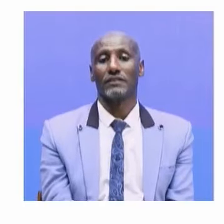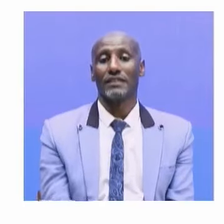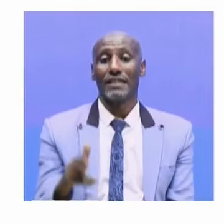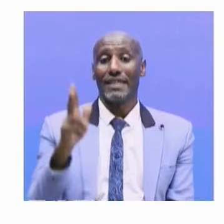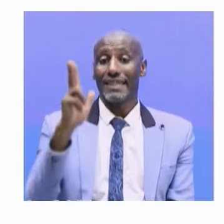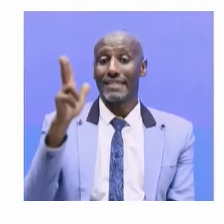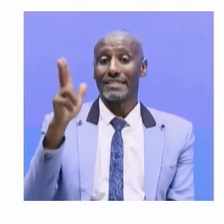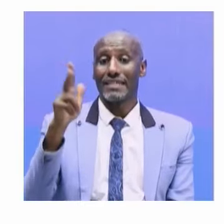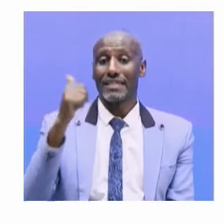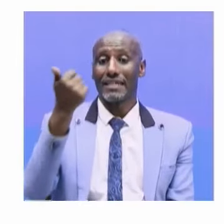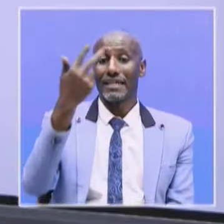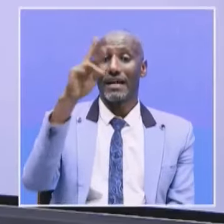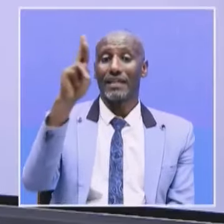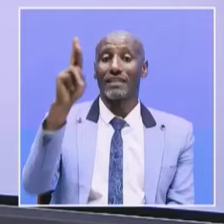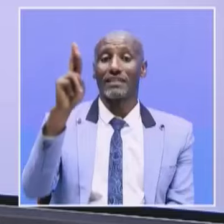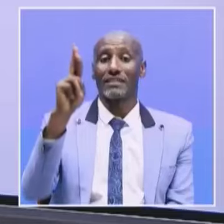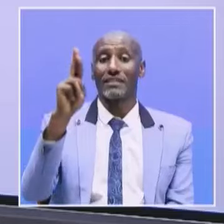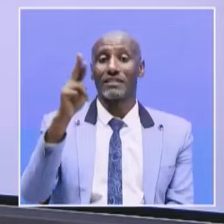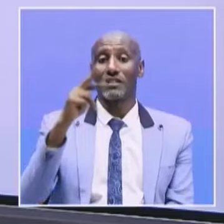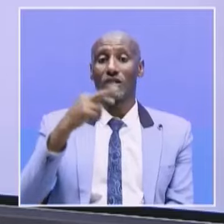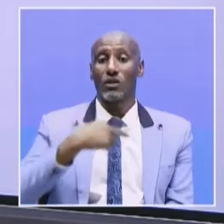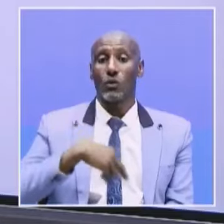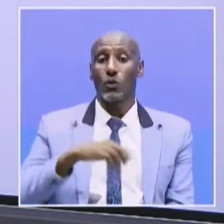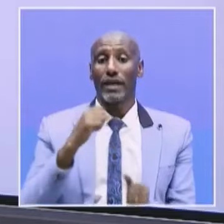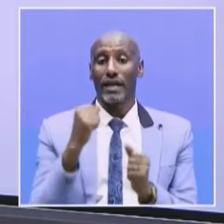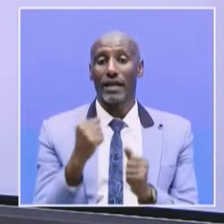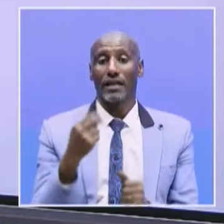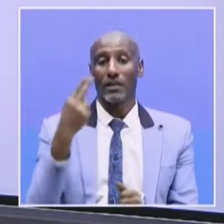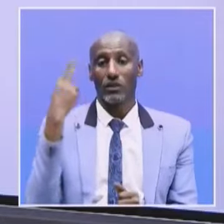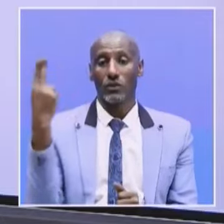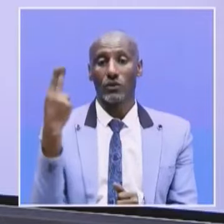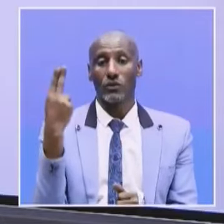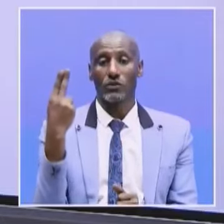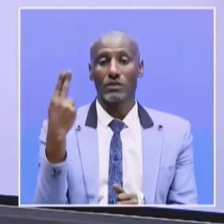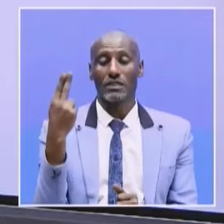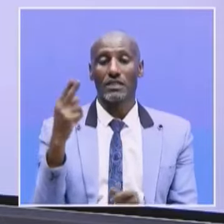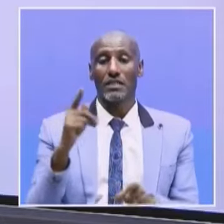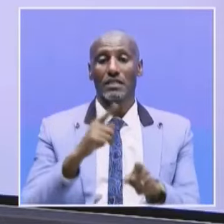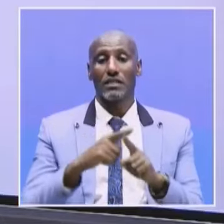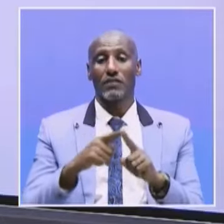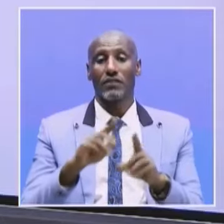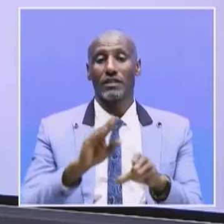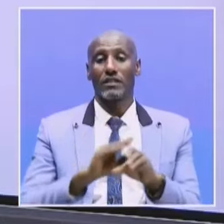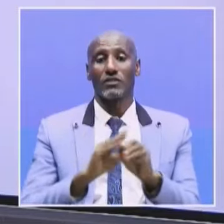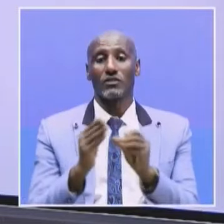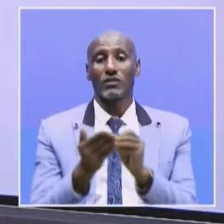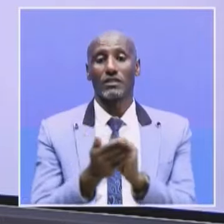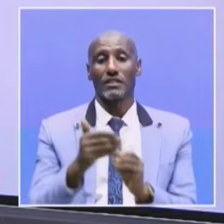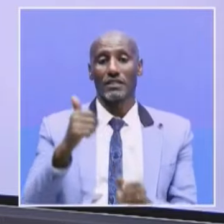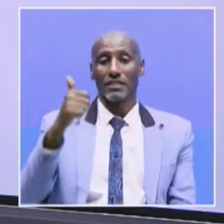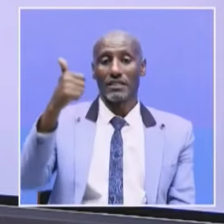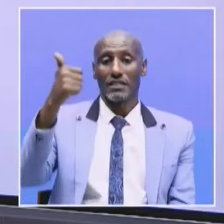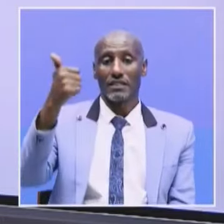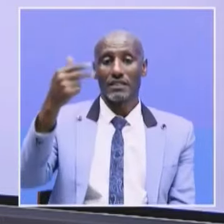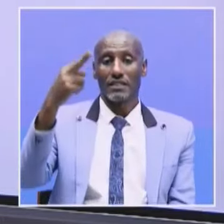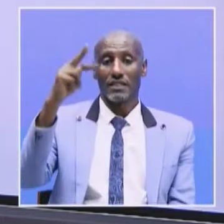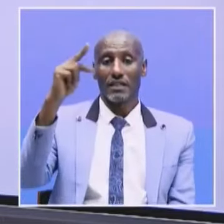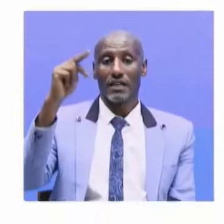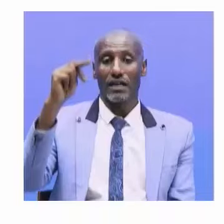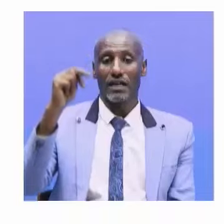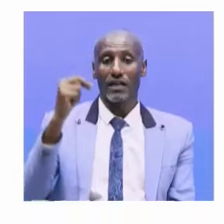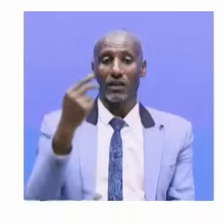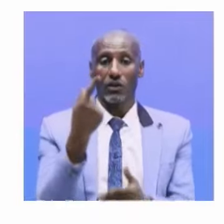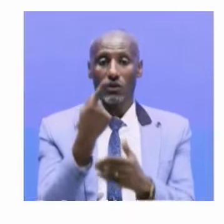three articles we can use in different situations. When we come to an, the first one we can use